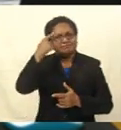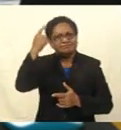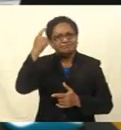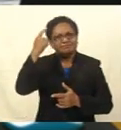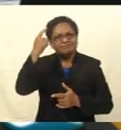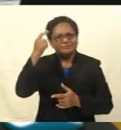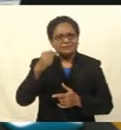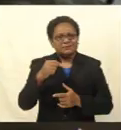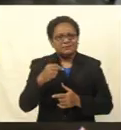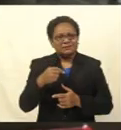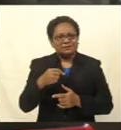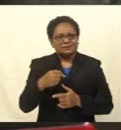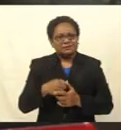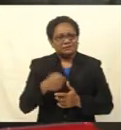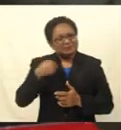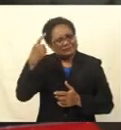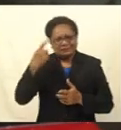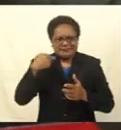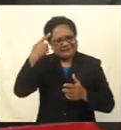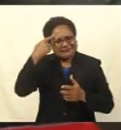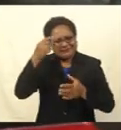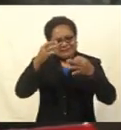it's time to do it.